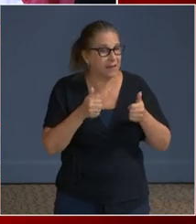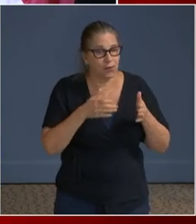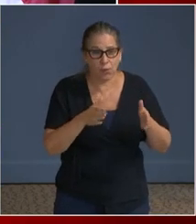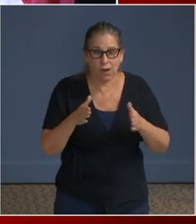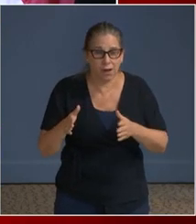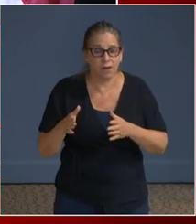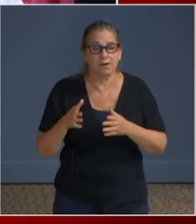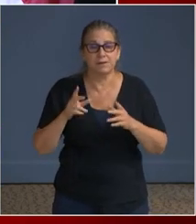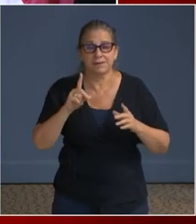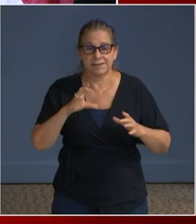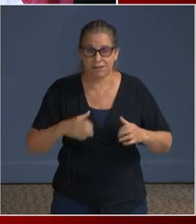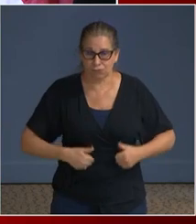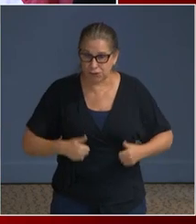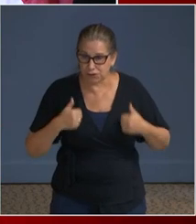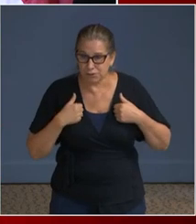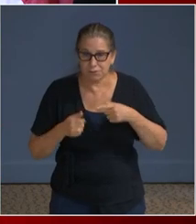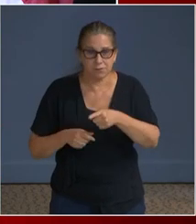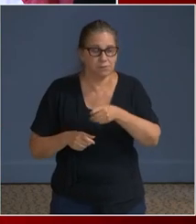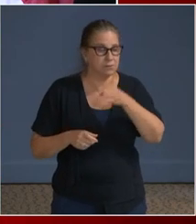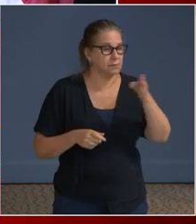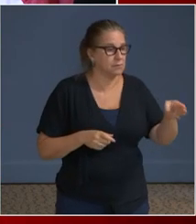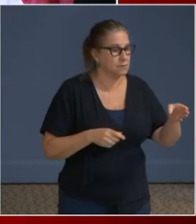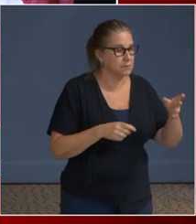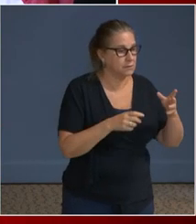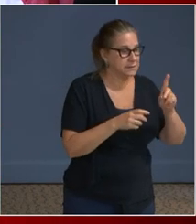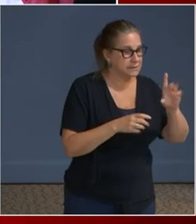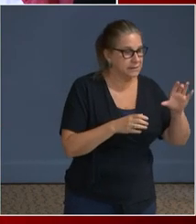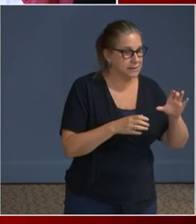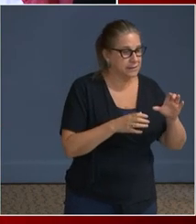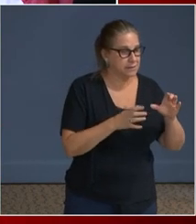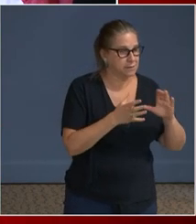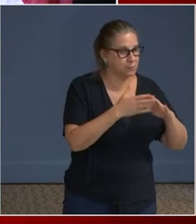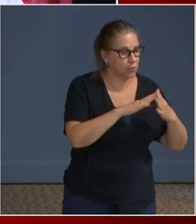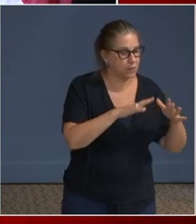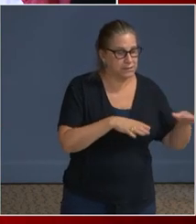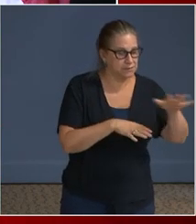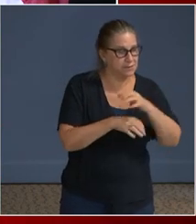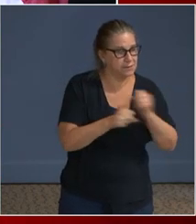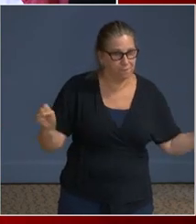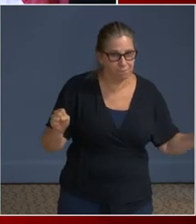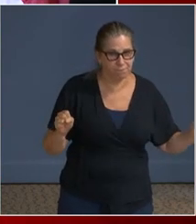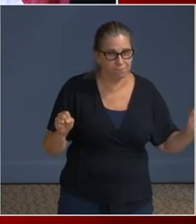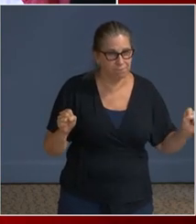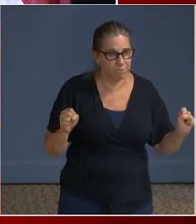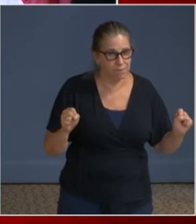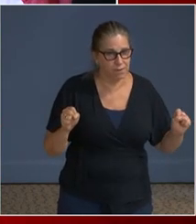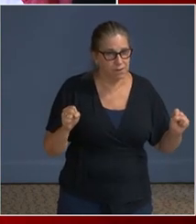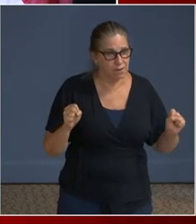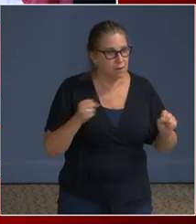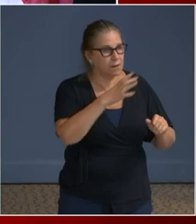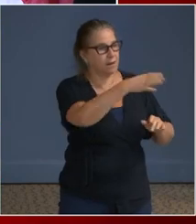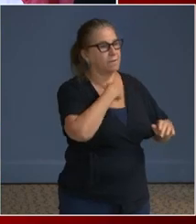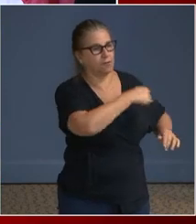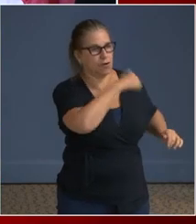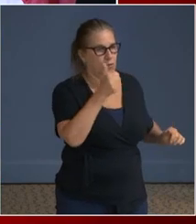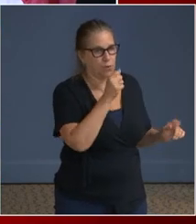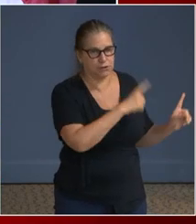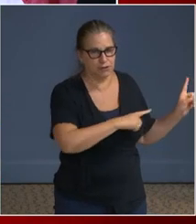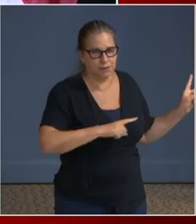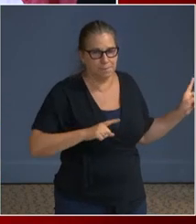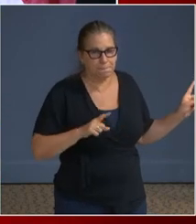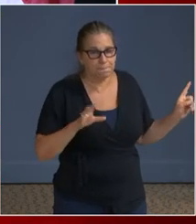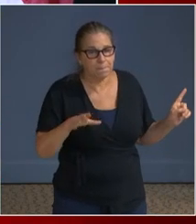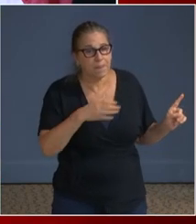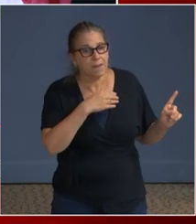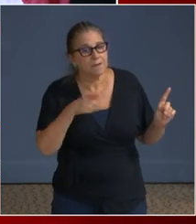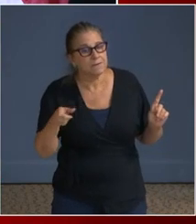DC neighborhoods are safe. For those community members out there who are looking for solutions, who want to help,